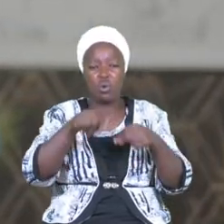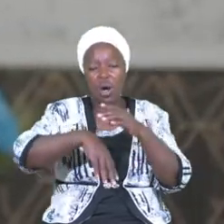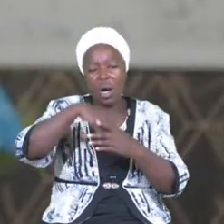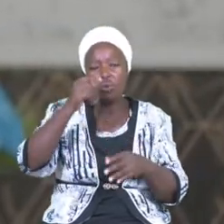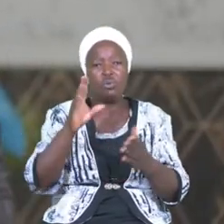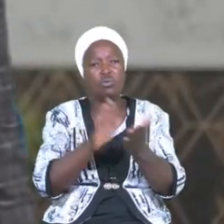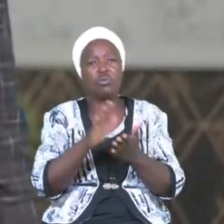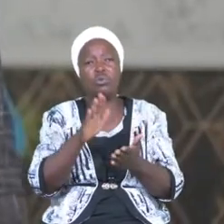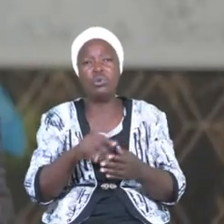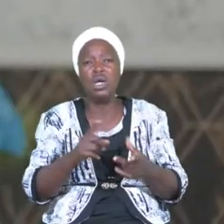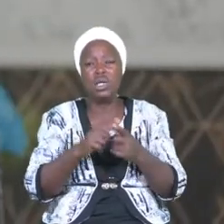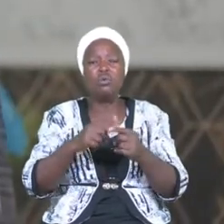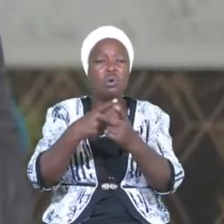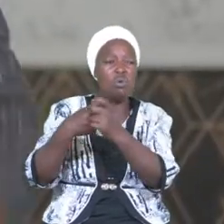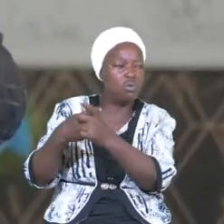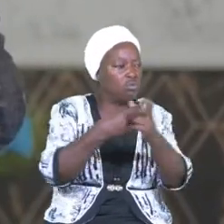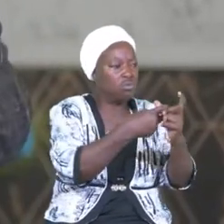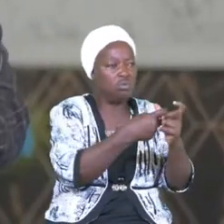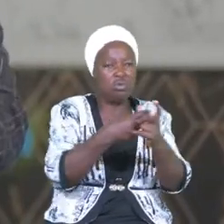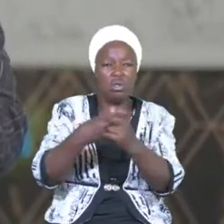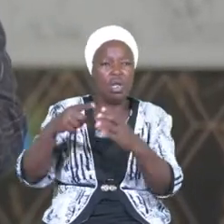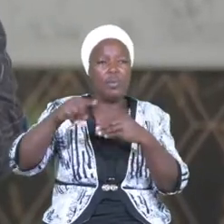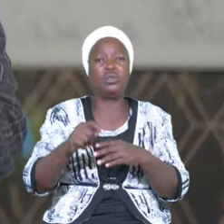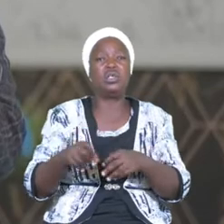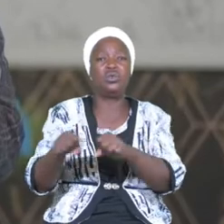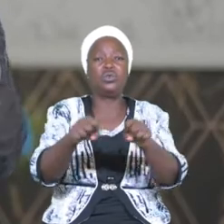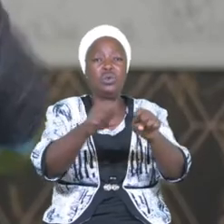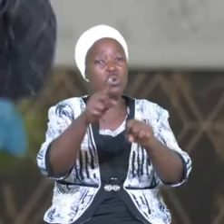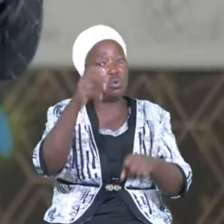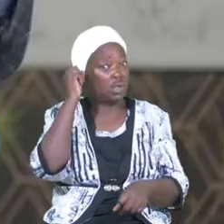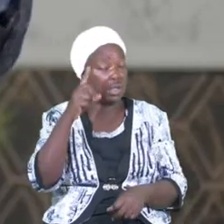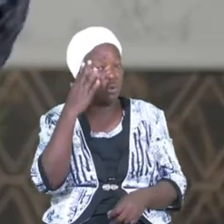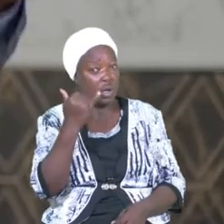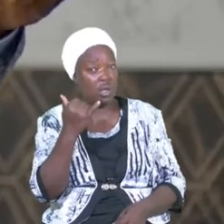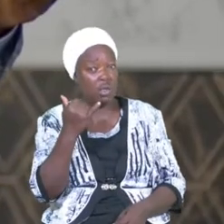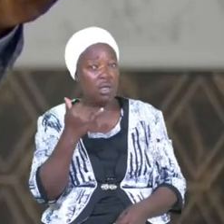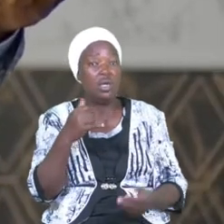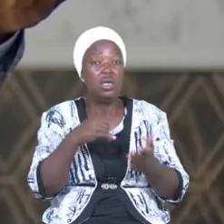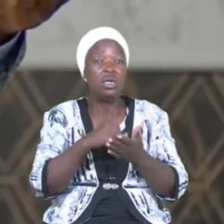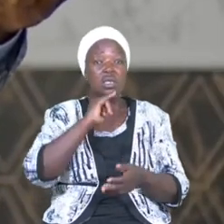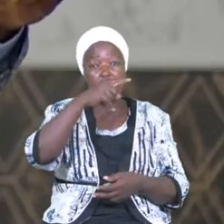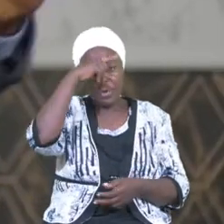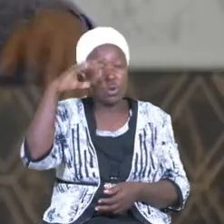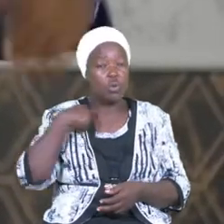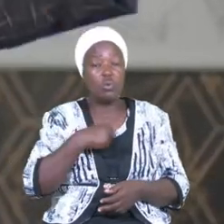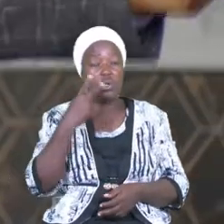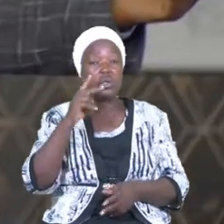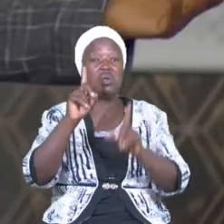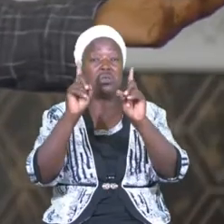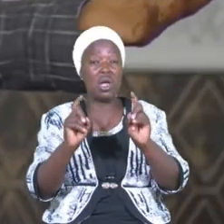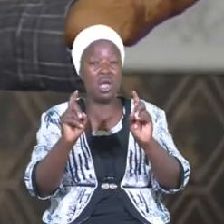roaming about the streets. You understand why? Because we saw trial, we